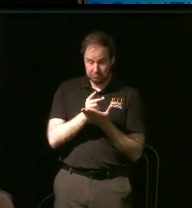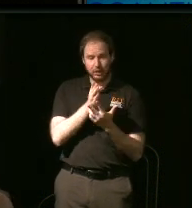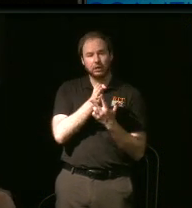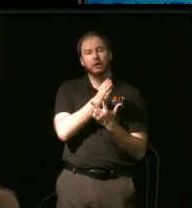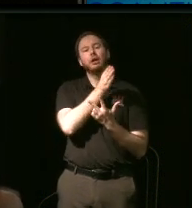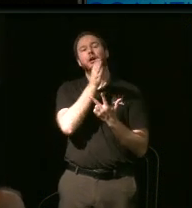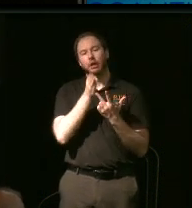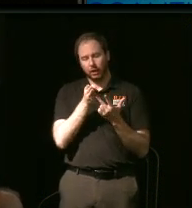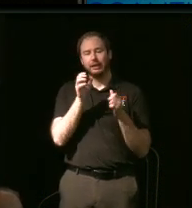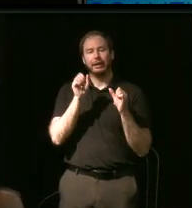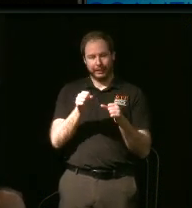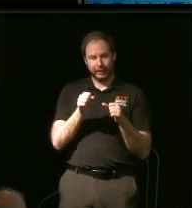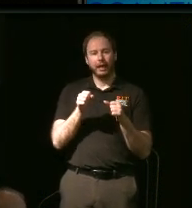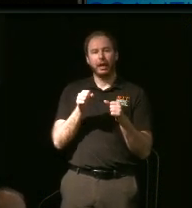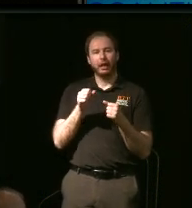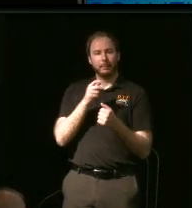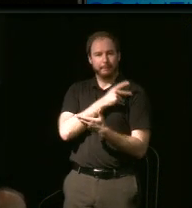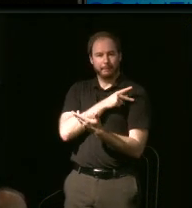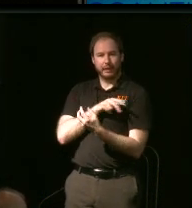the clinical trial.